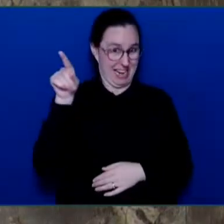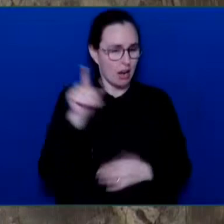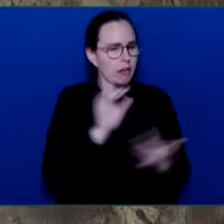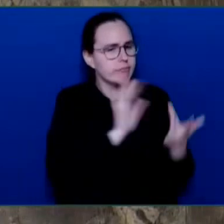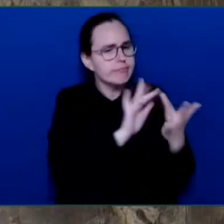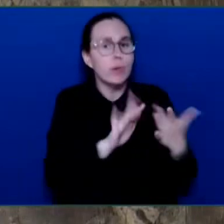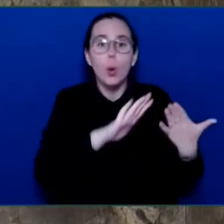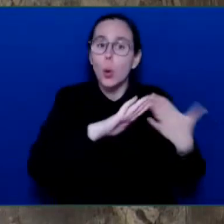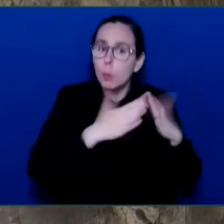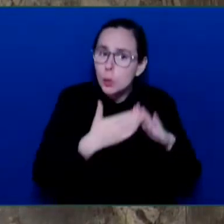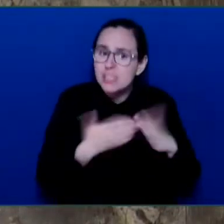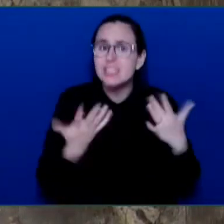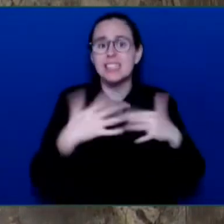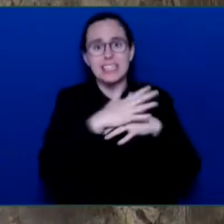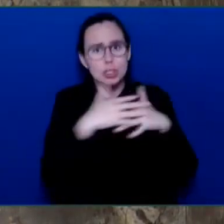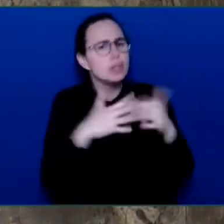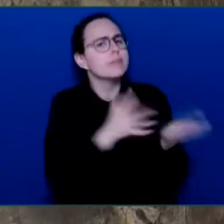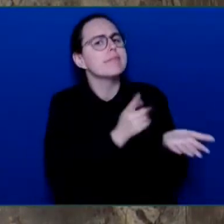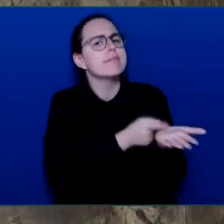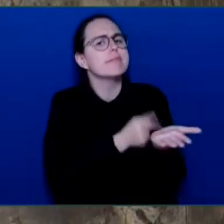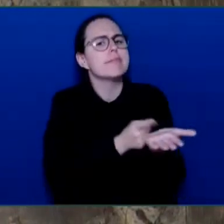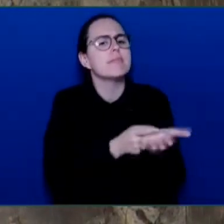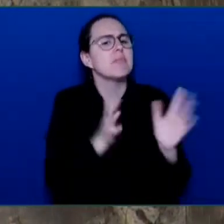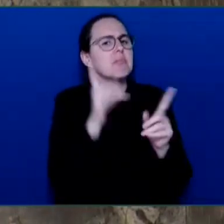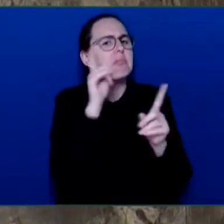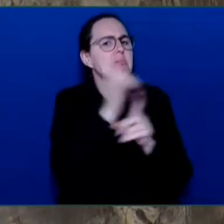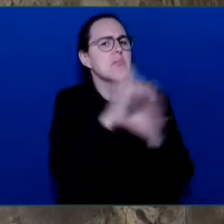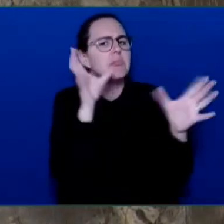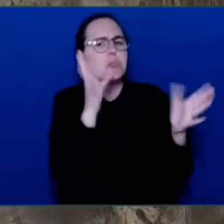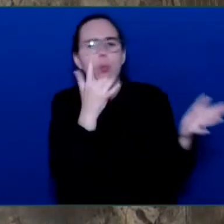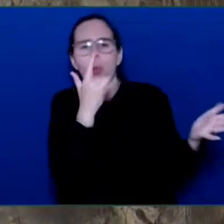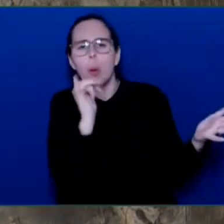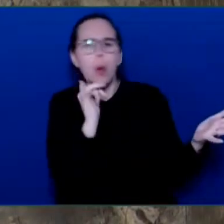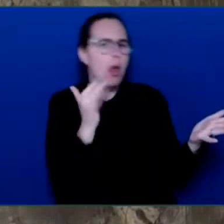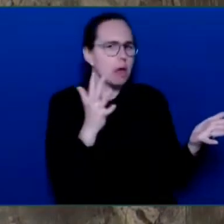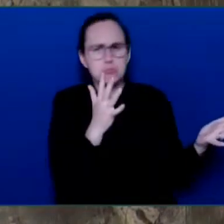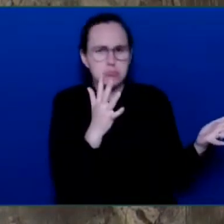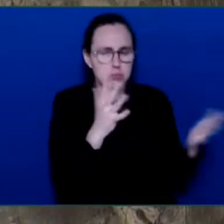begins. Mr. Speaker, as soon as we have that information, we will share it with the member and all members of this House. Thank you.